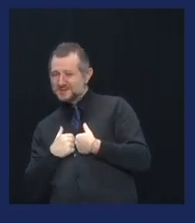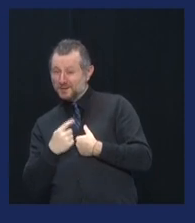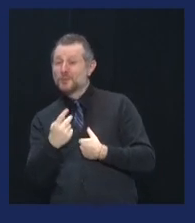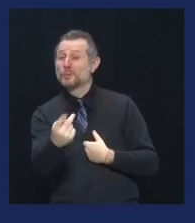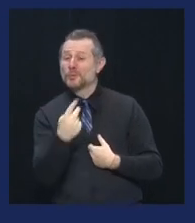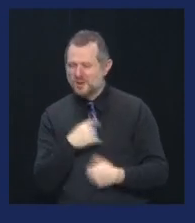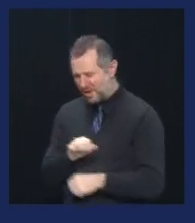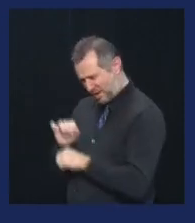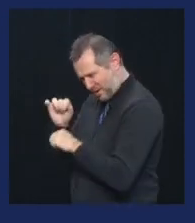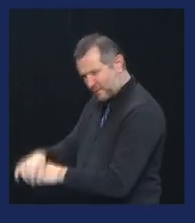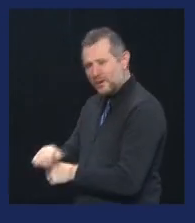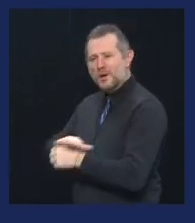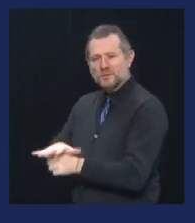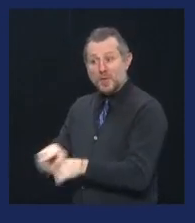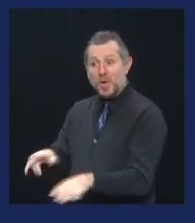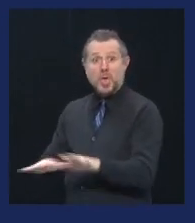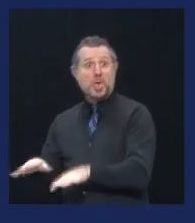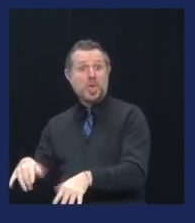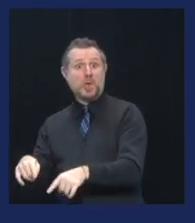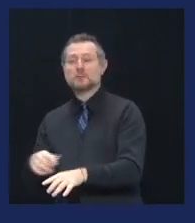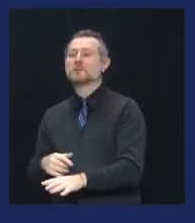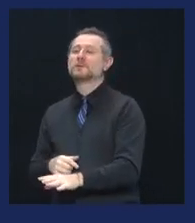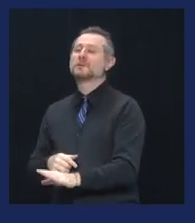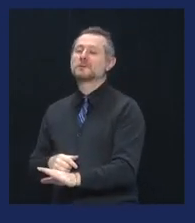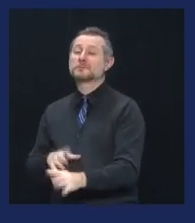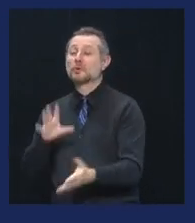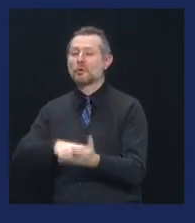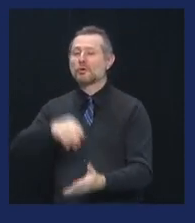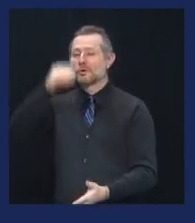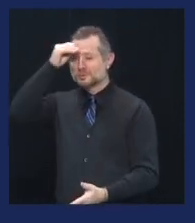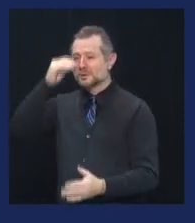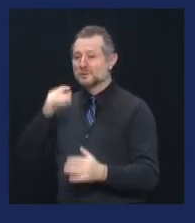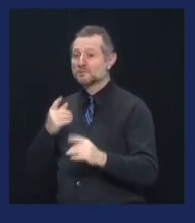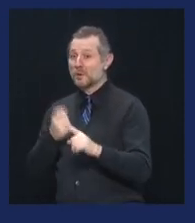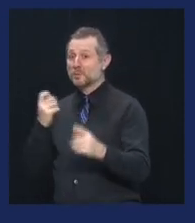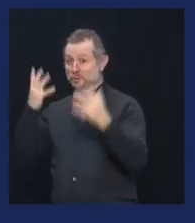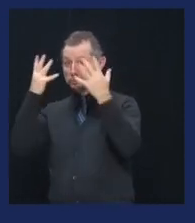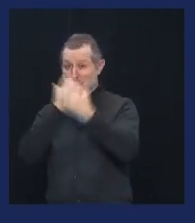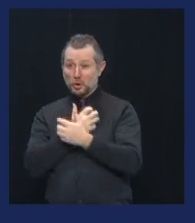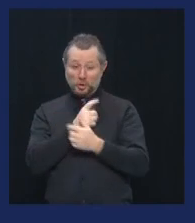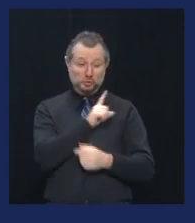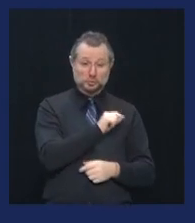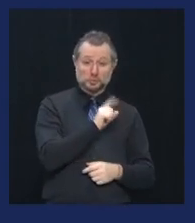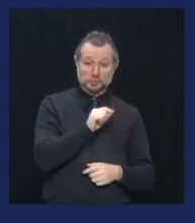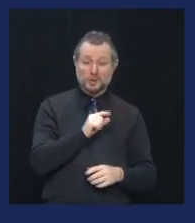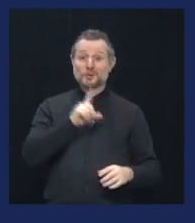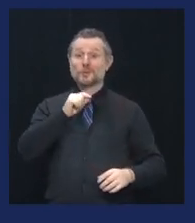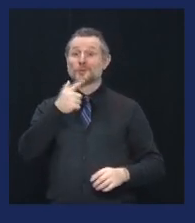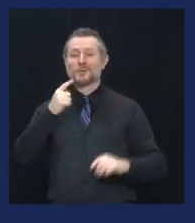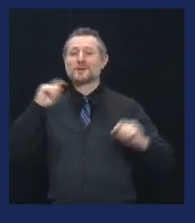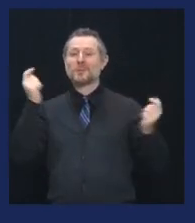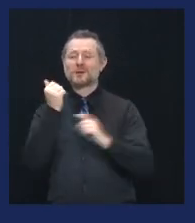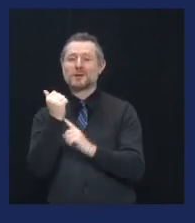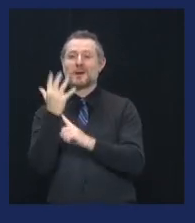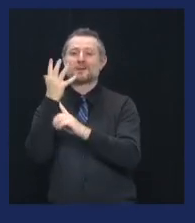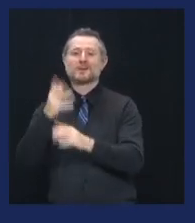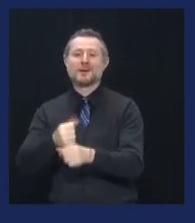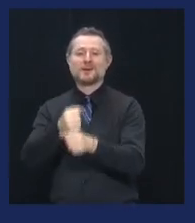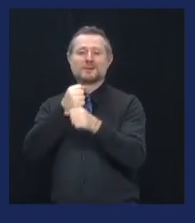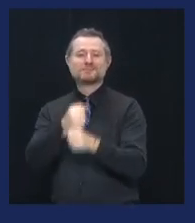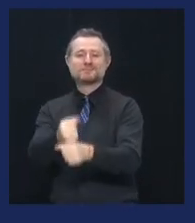learn from the darkness of 2020, but let us celebrate the light and carry it forward so that it may shine on the face of a